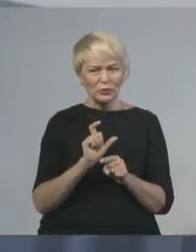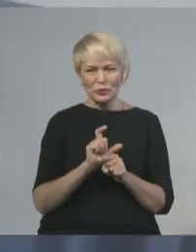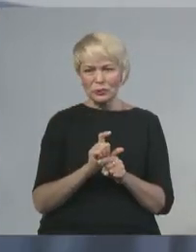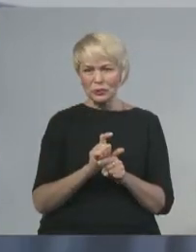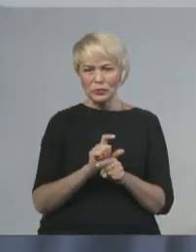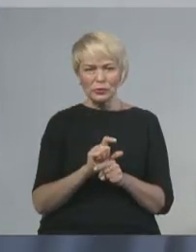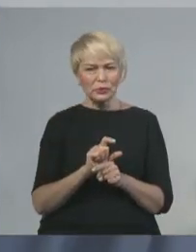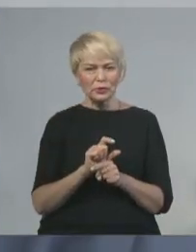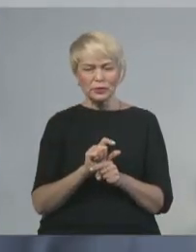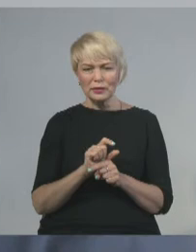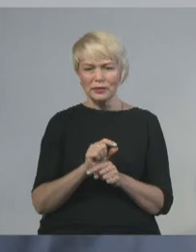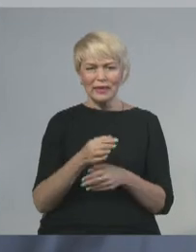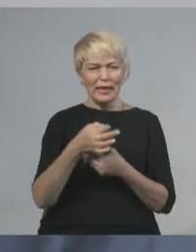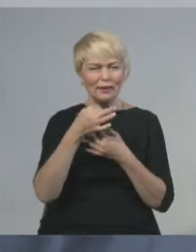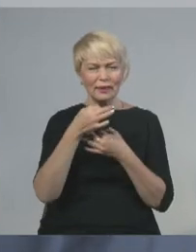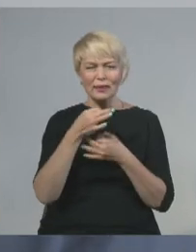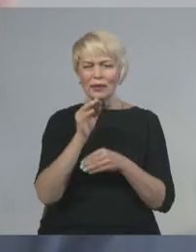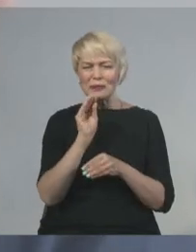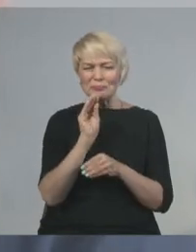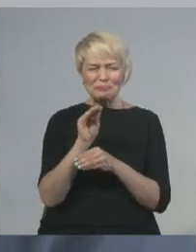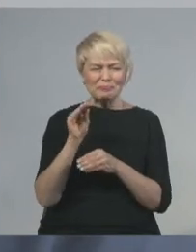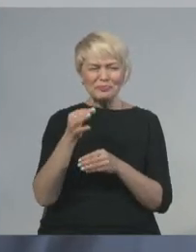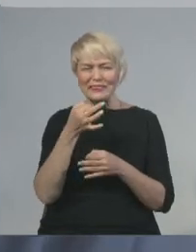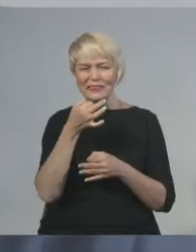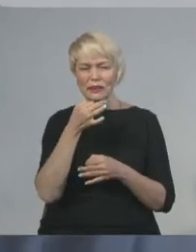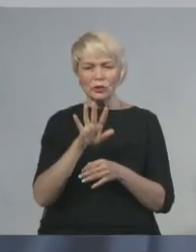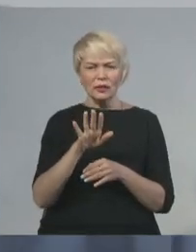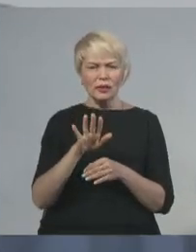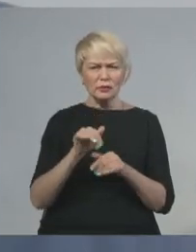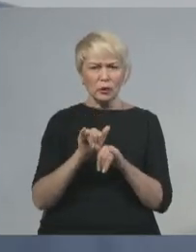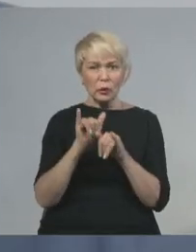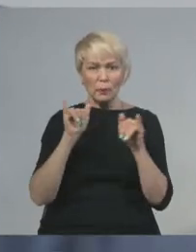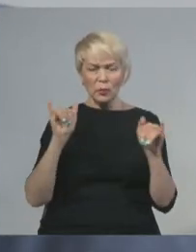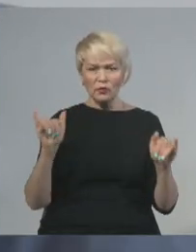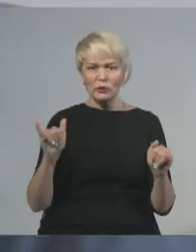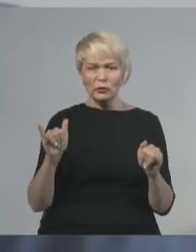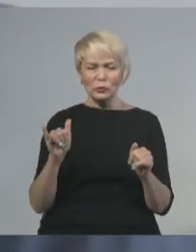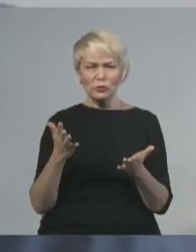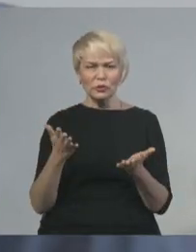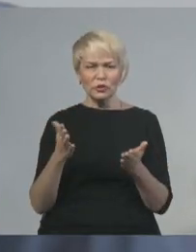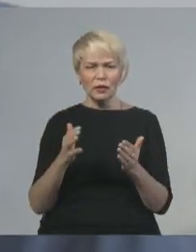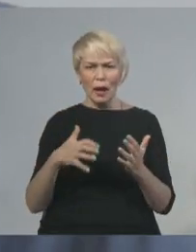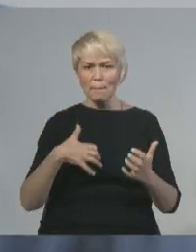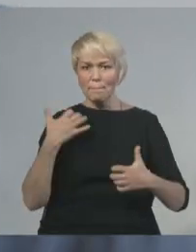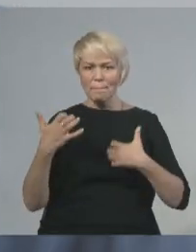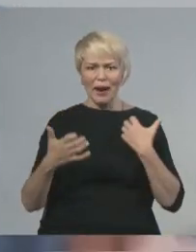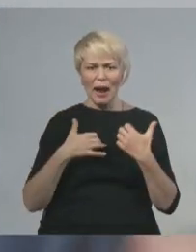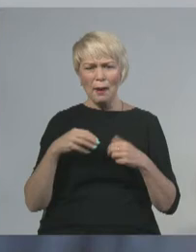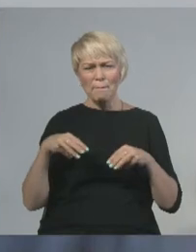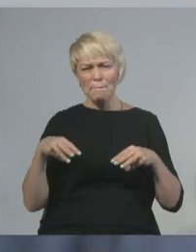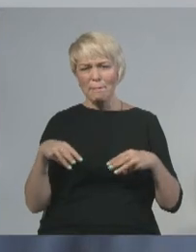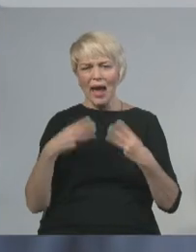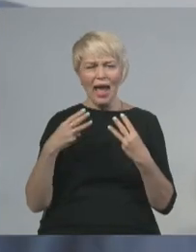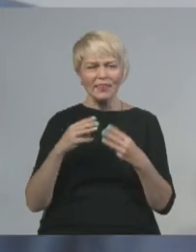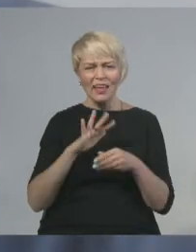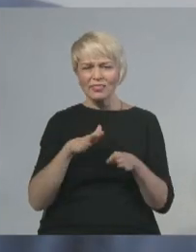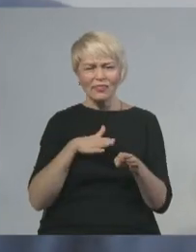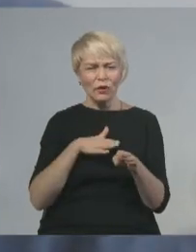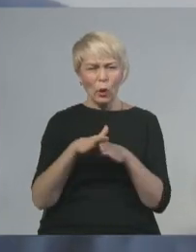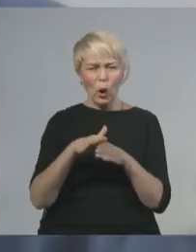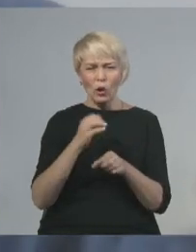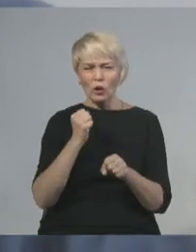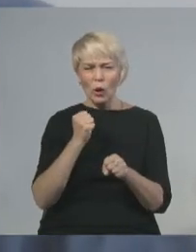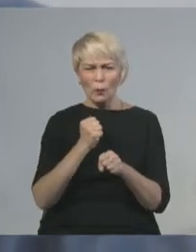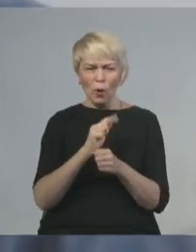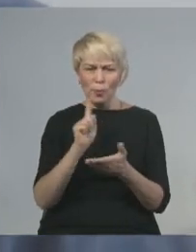media it's like they always they don't do their their job uh in a proper way and they just they're just spreading panic they don't have